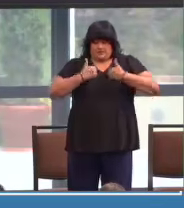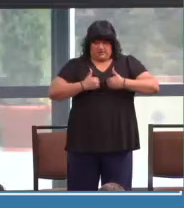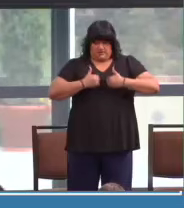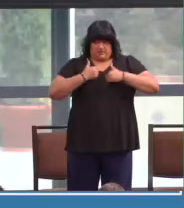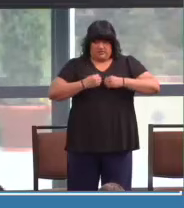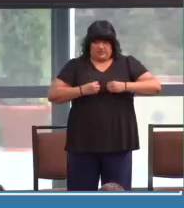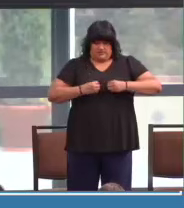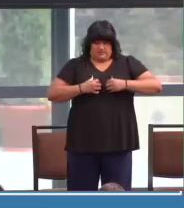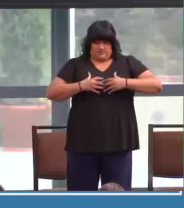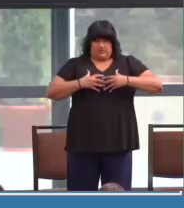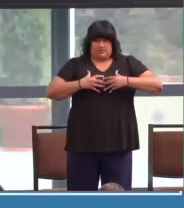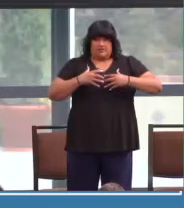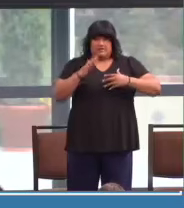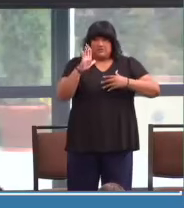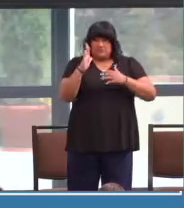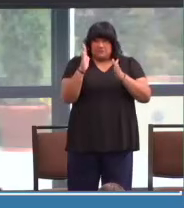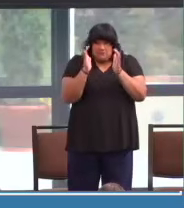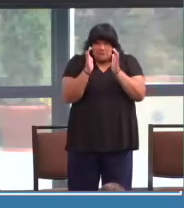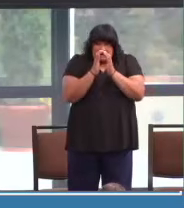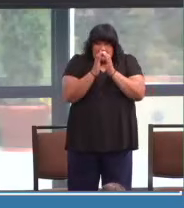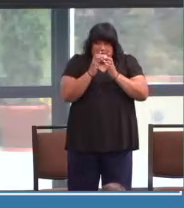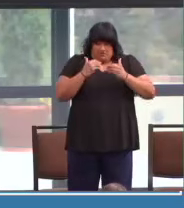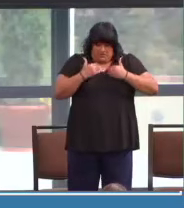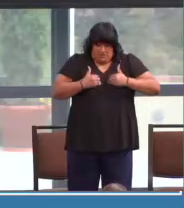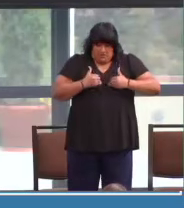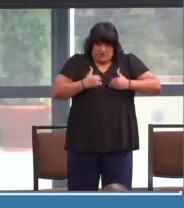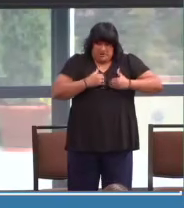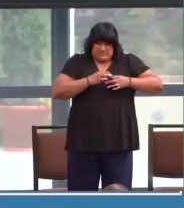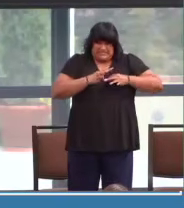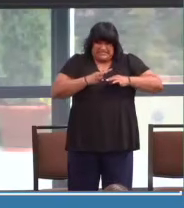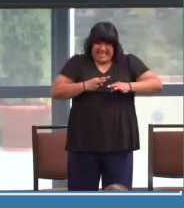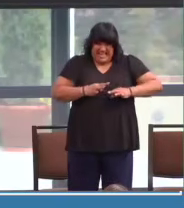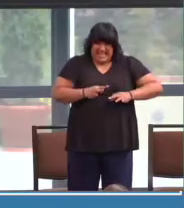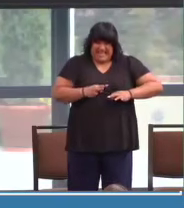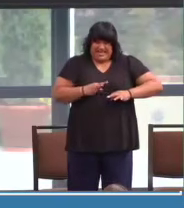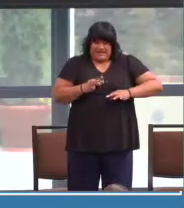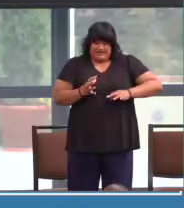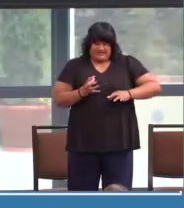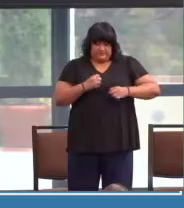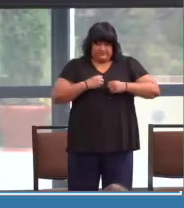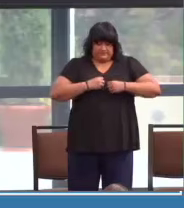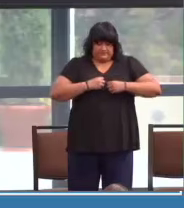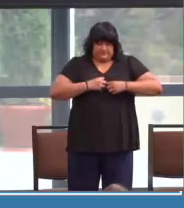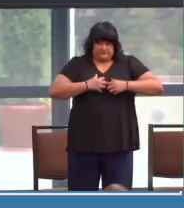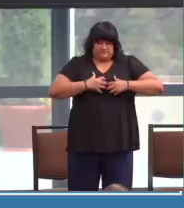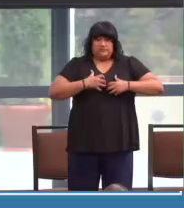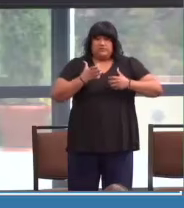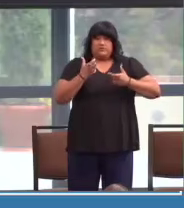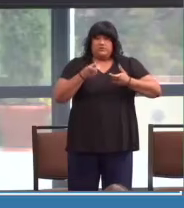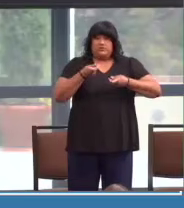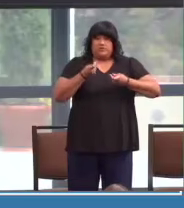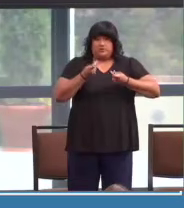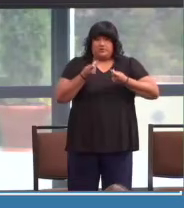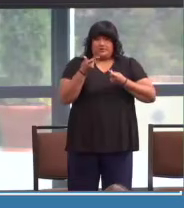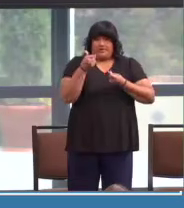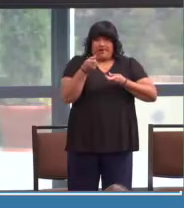in your tiny sacs of air and fluid in your lungs, and what it's supposed to do is exchange gases